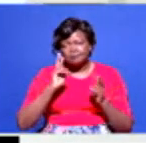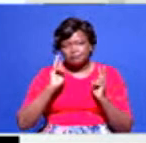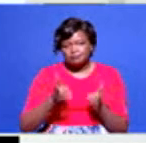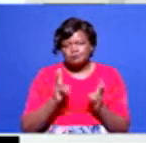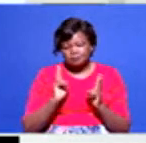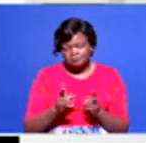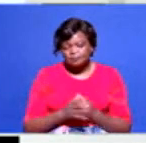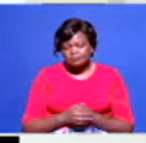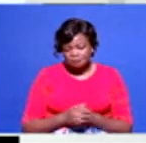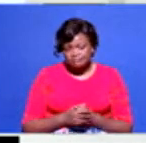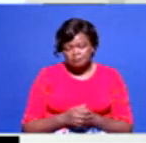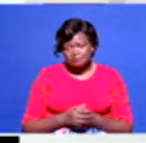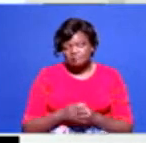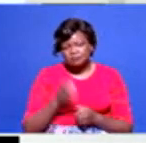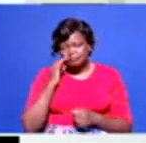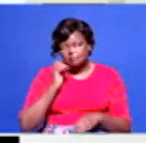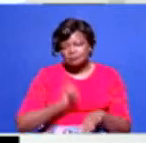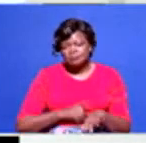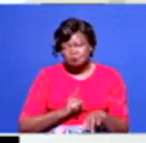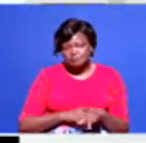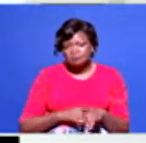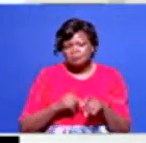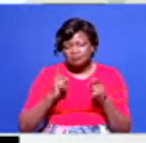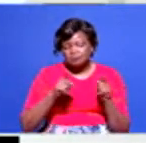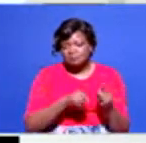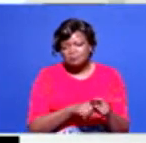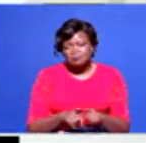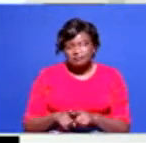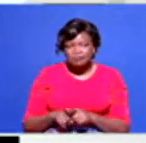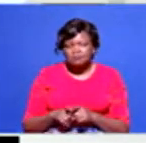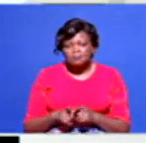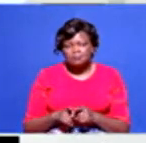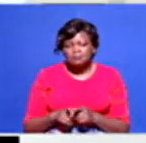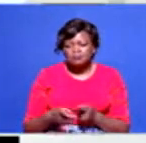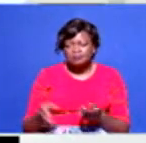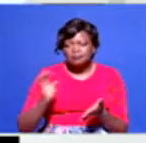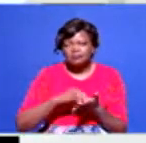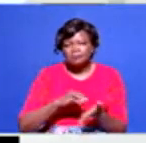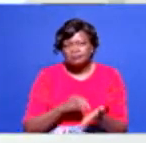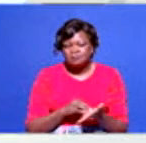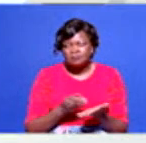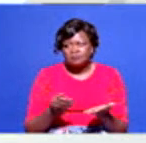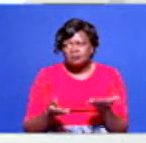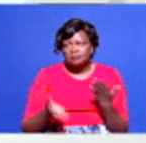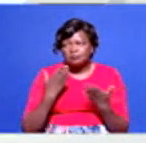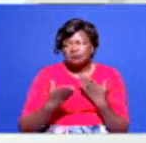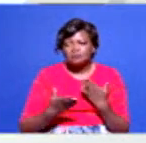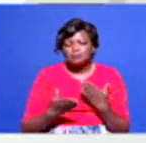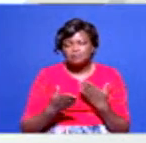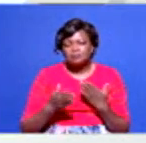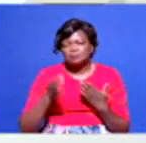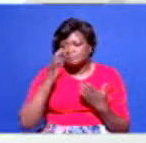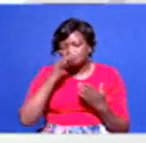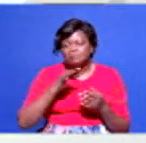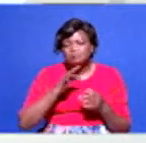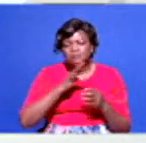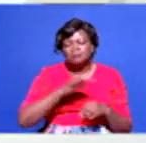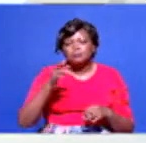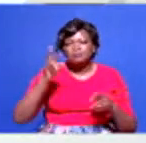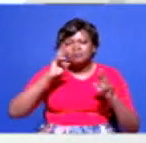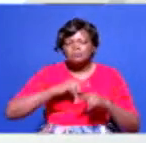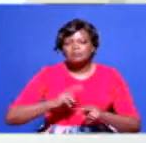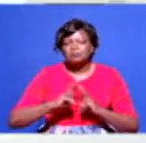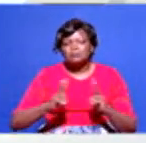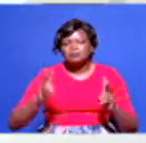somber mood over here in studio as well. Once again, may his soul rest in peace, the third president